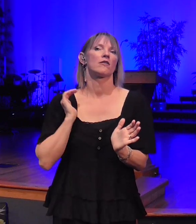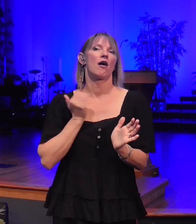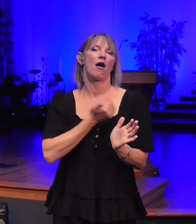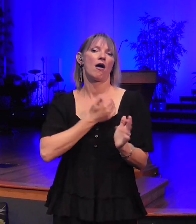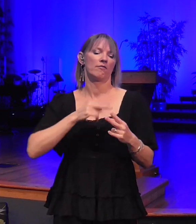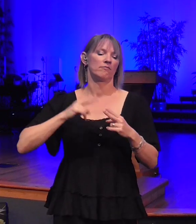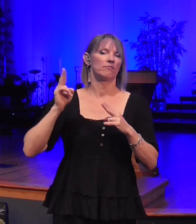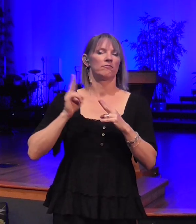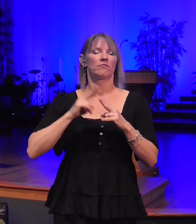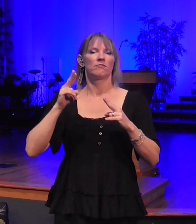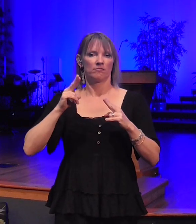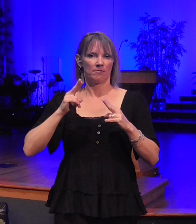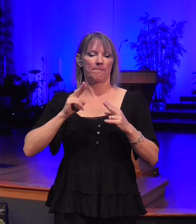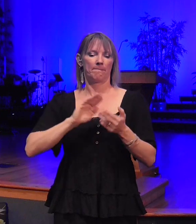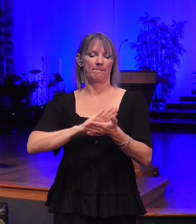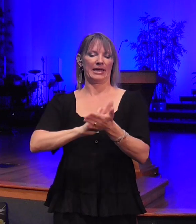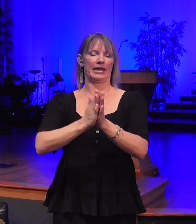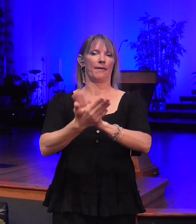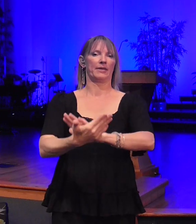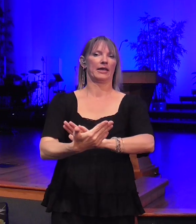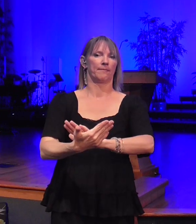thorough becoming.